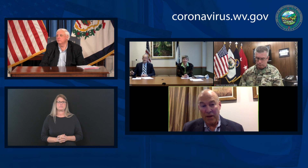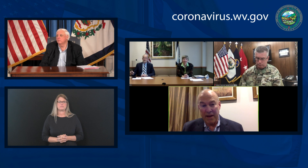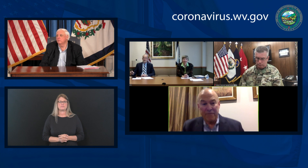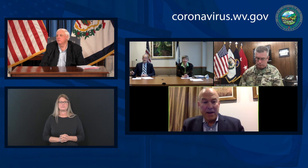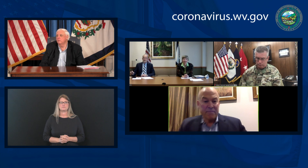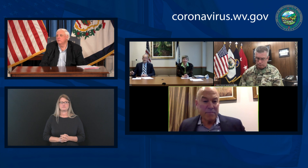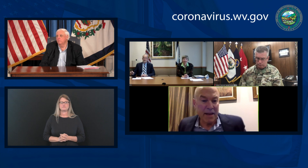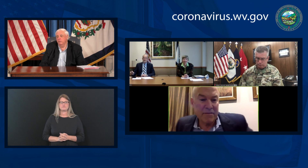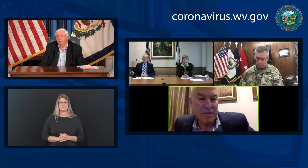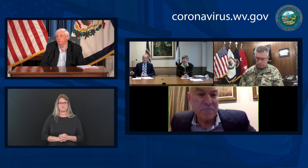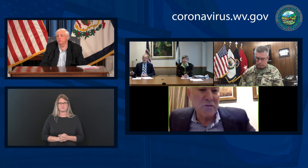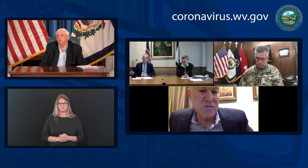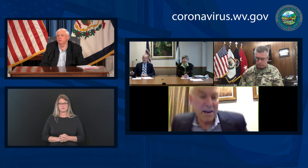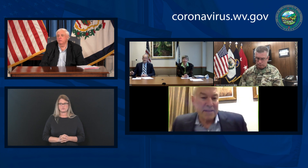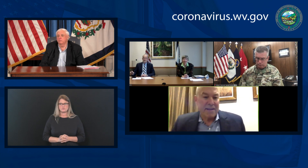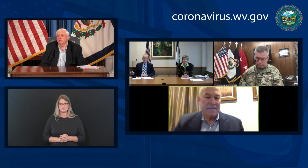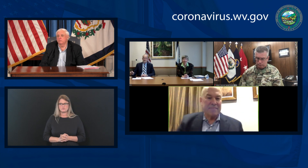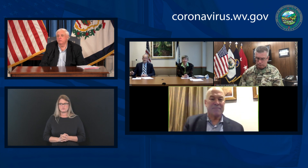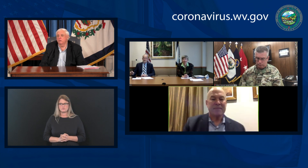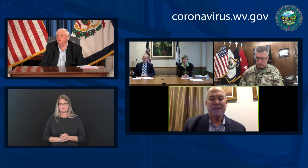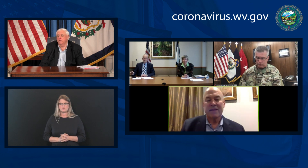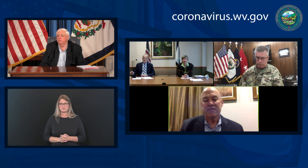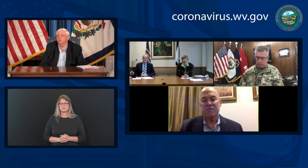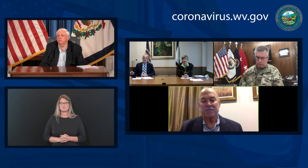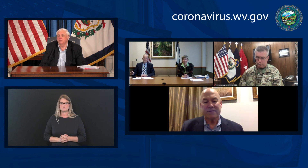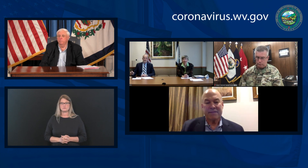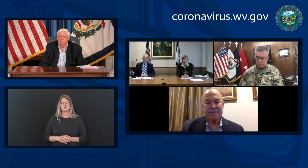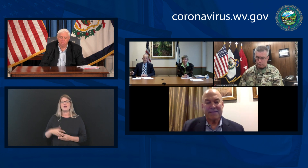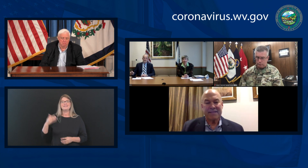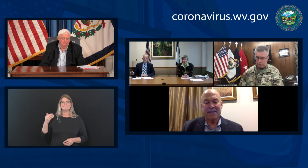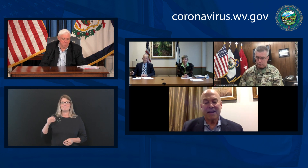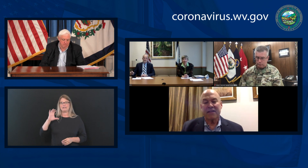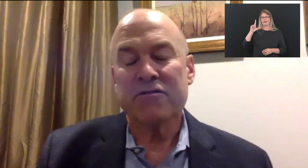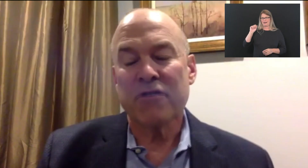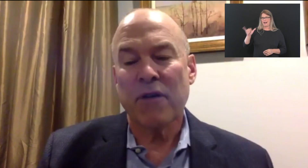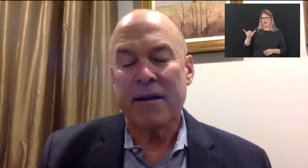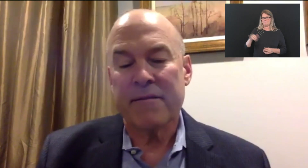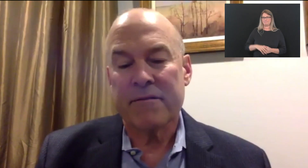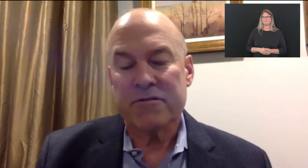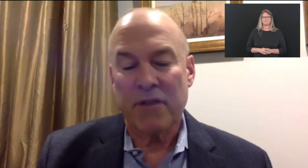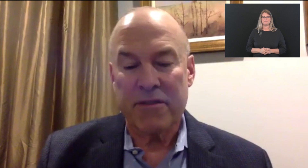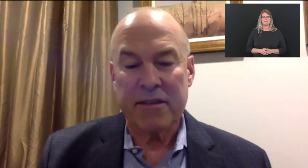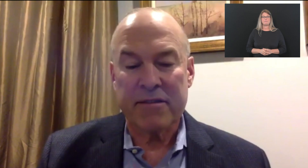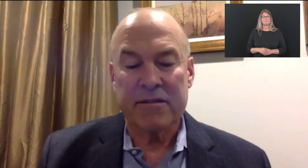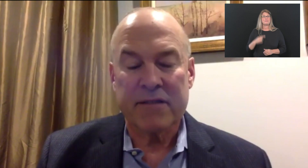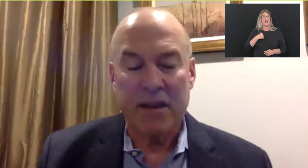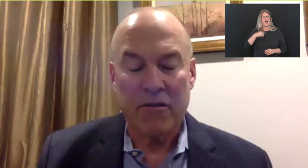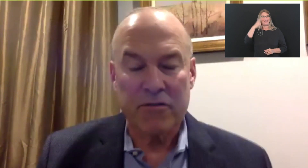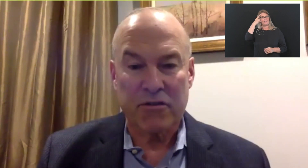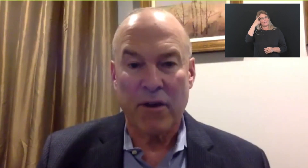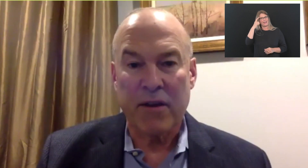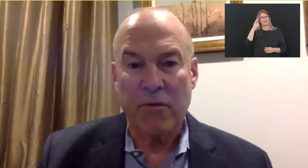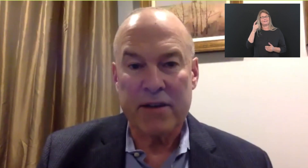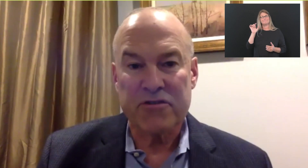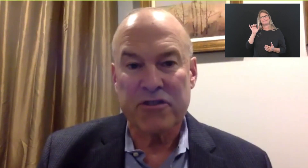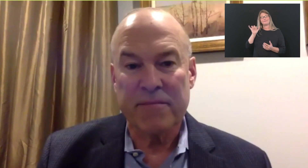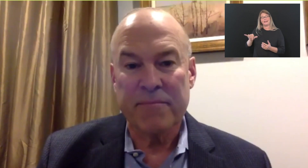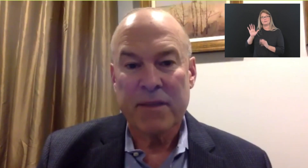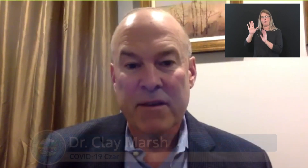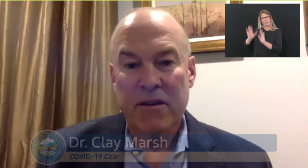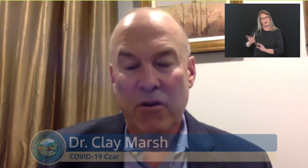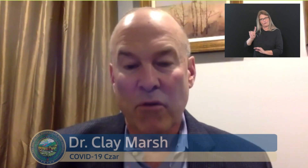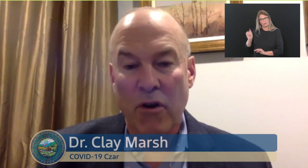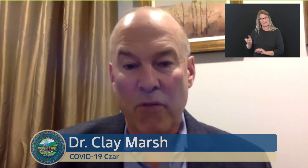Governor, okay, if I take the Absolutely. first shot at that? No, Clay, that's good. Thank you. So I think that, Taylor, it's a great